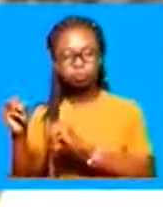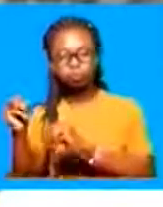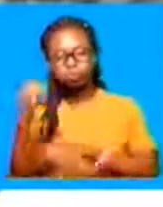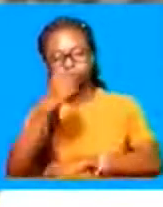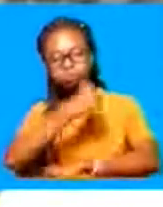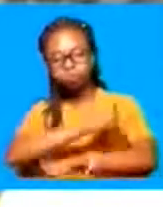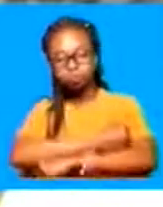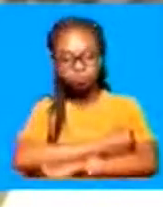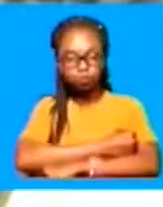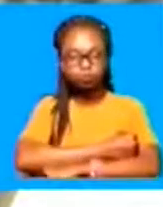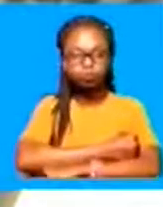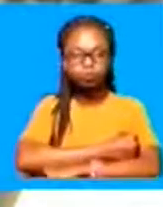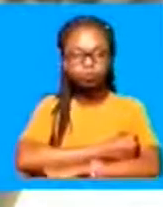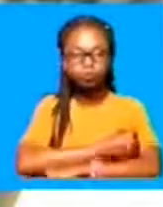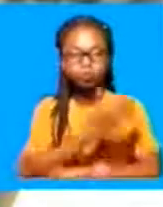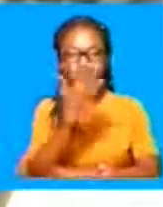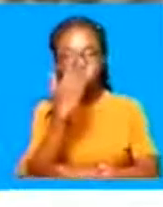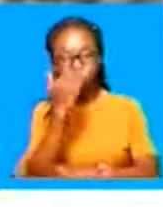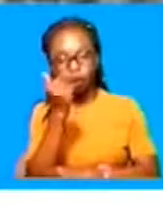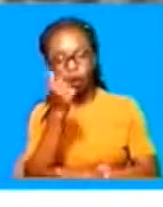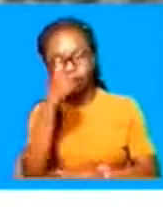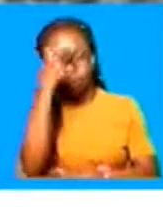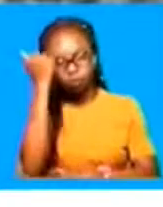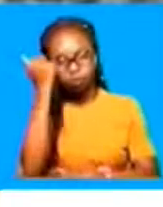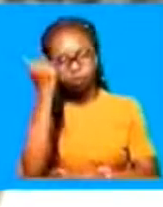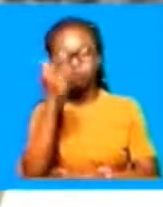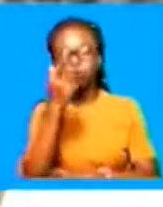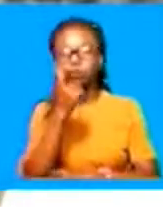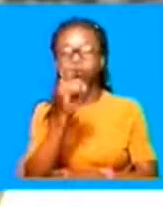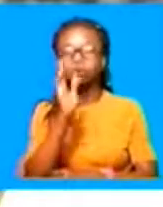to school, because you cannot